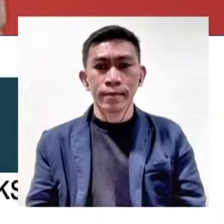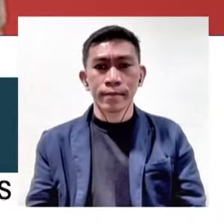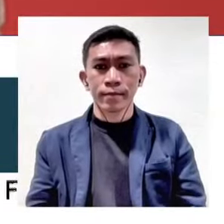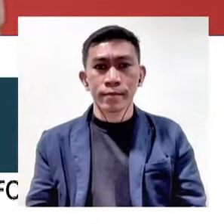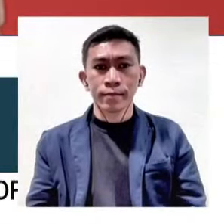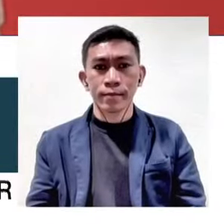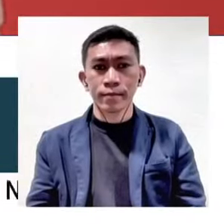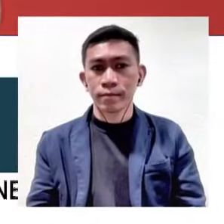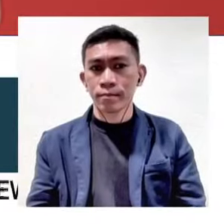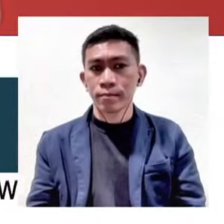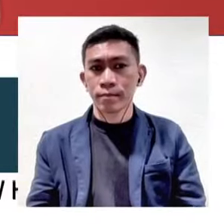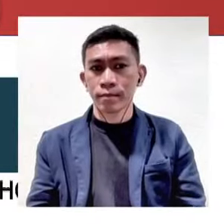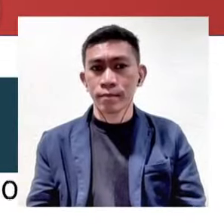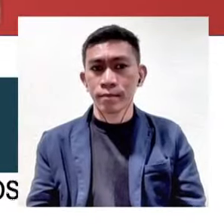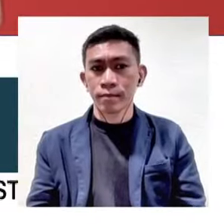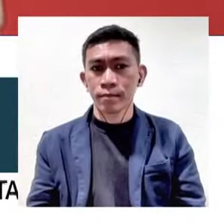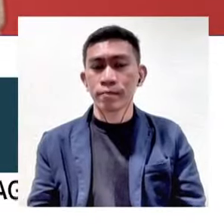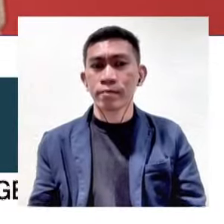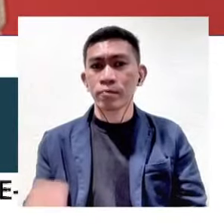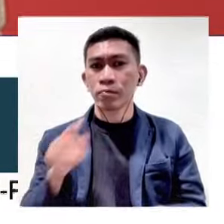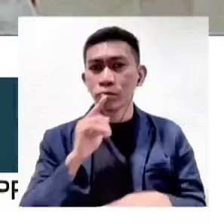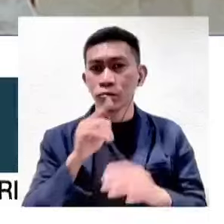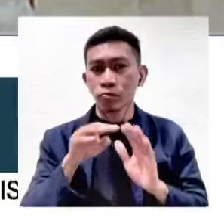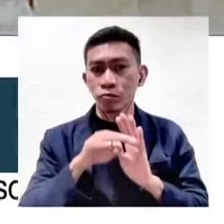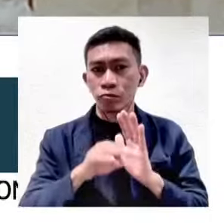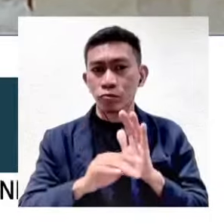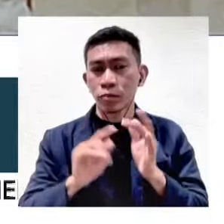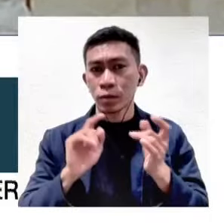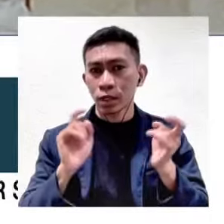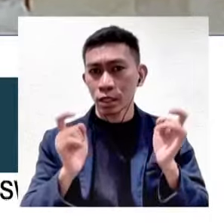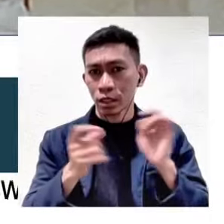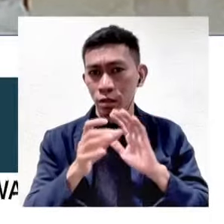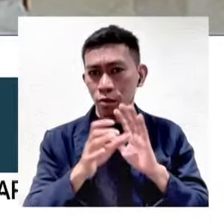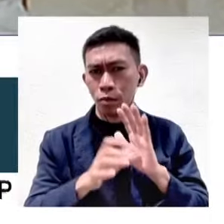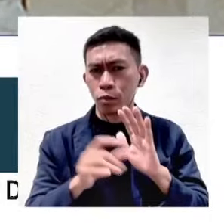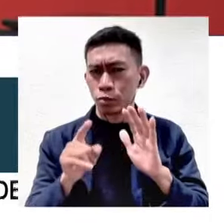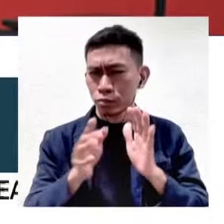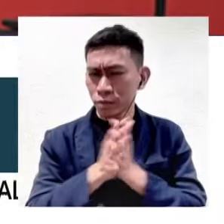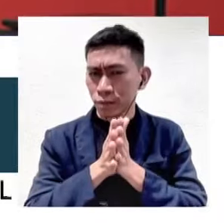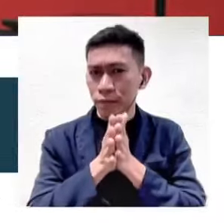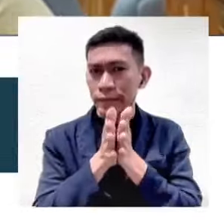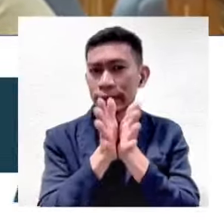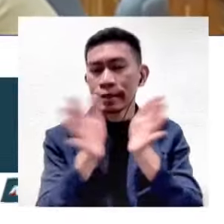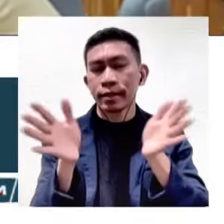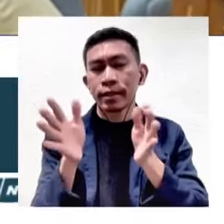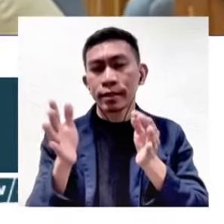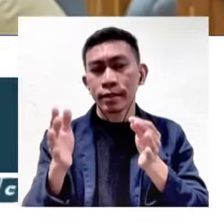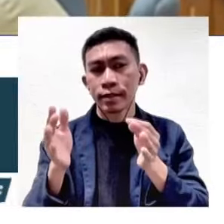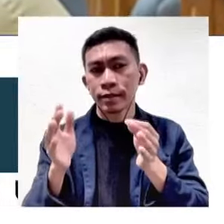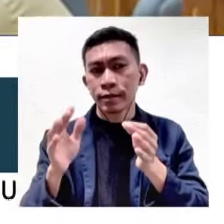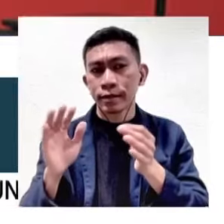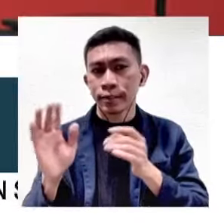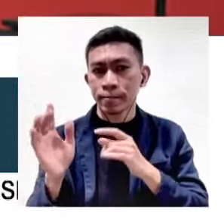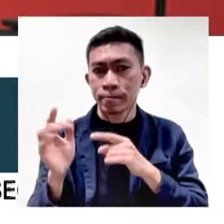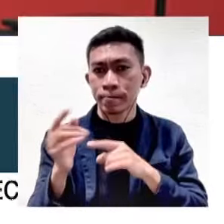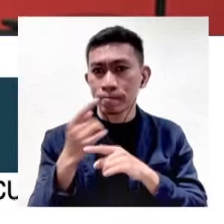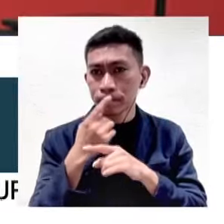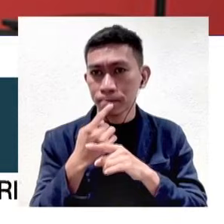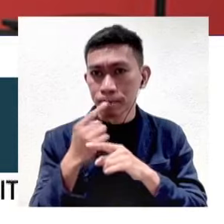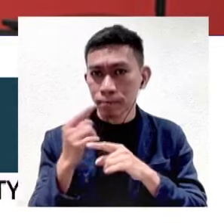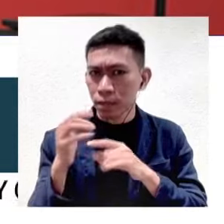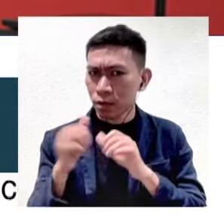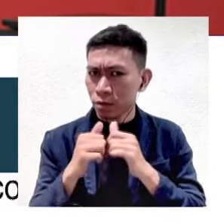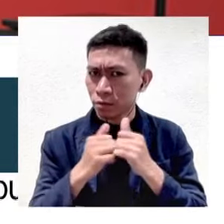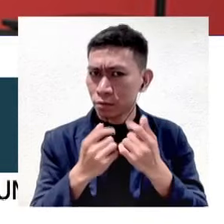ng hindi lang amendments but revisions to the Constitution at doon sa sinasabi mong how to enforce no